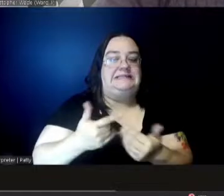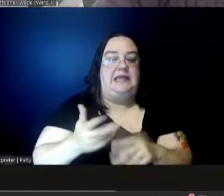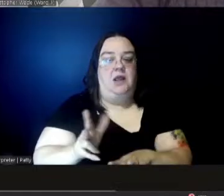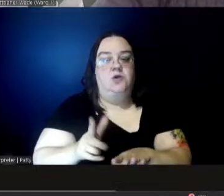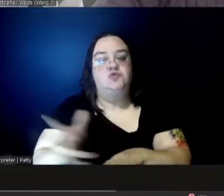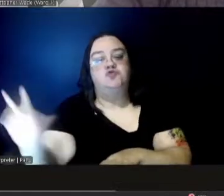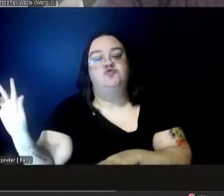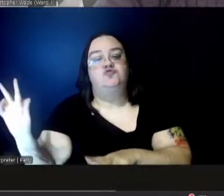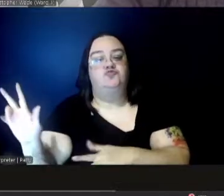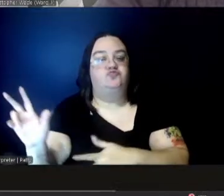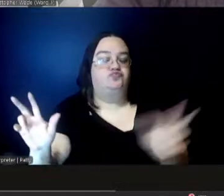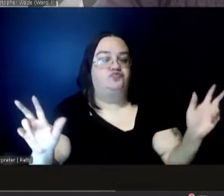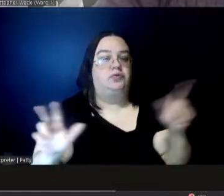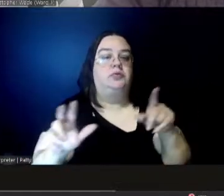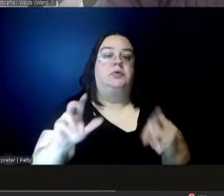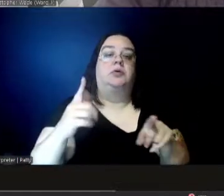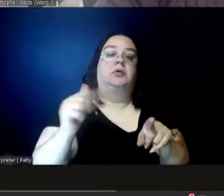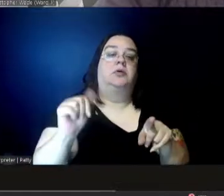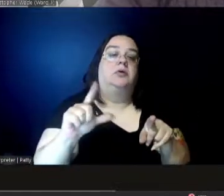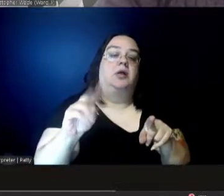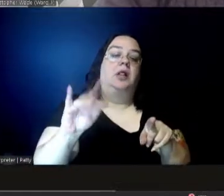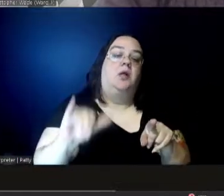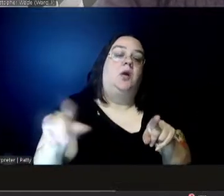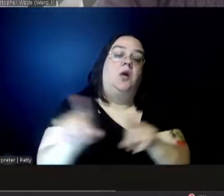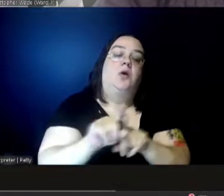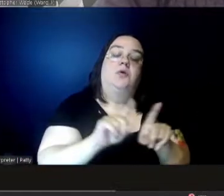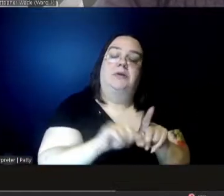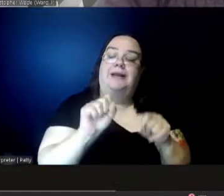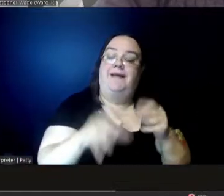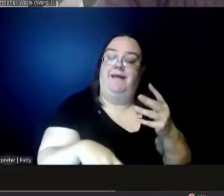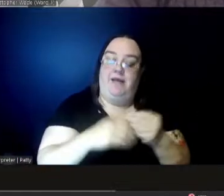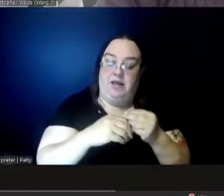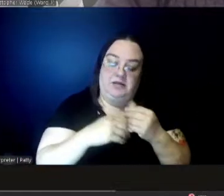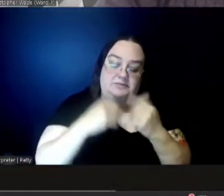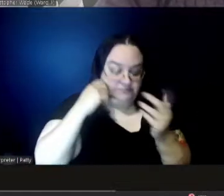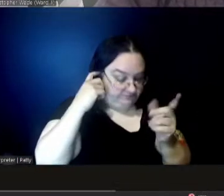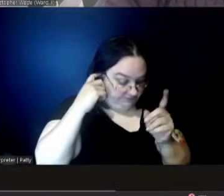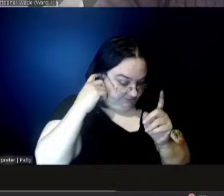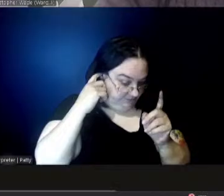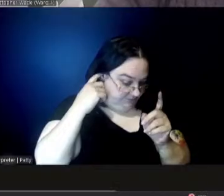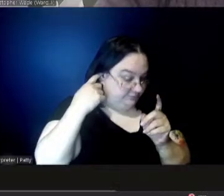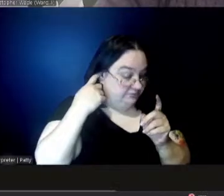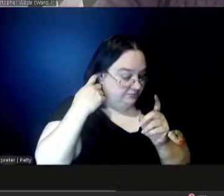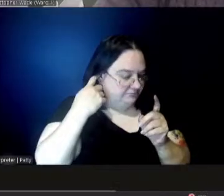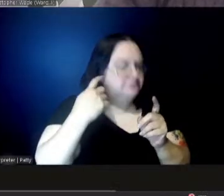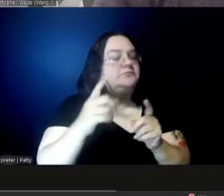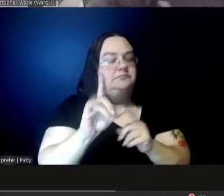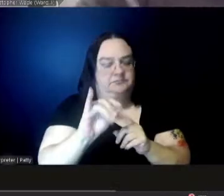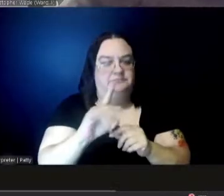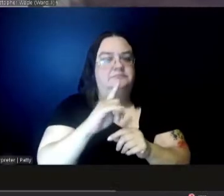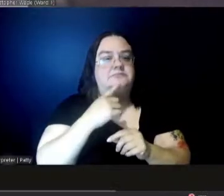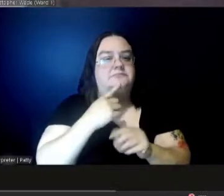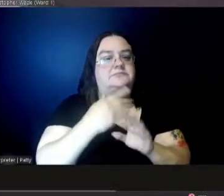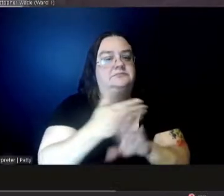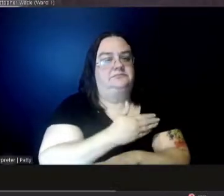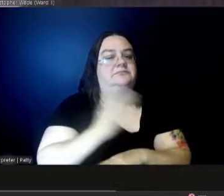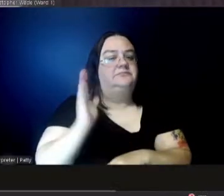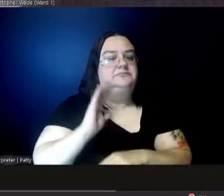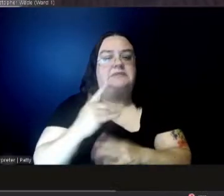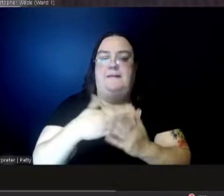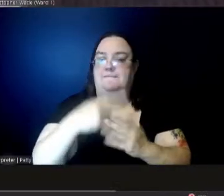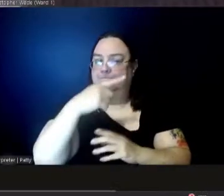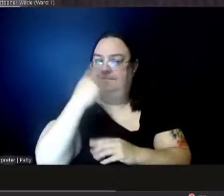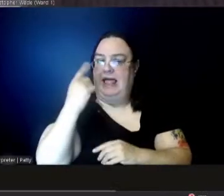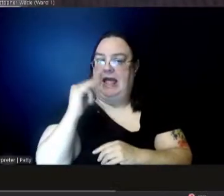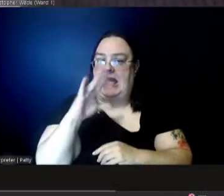And can also add that I think we also indicated, before, that there is some black ice that's there